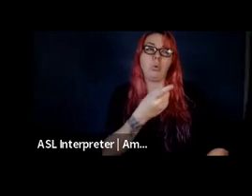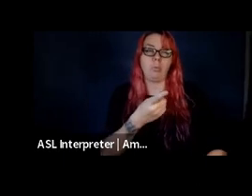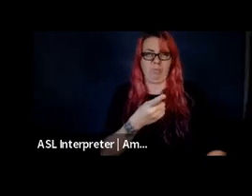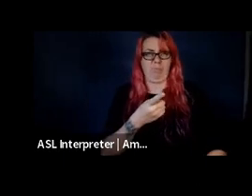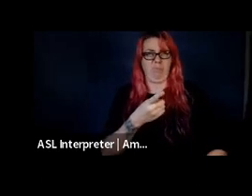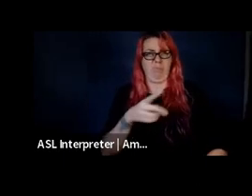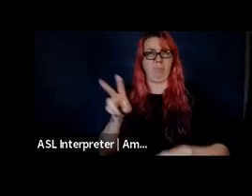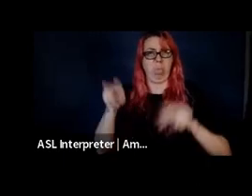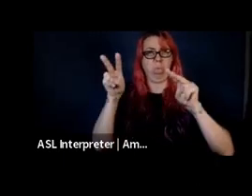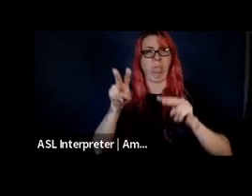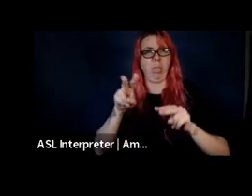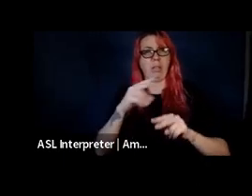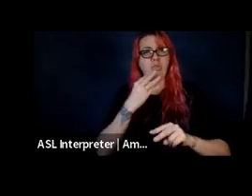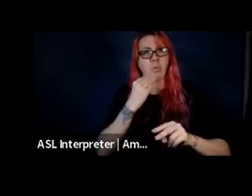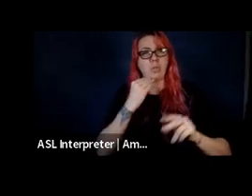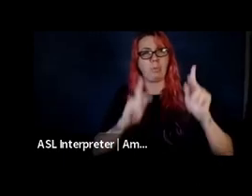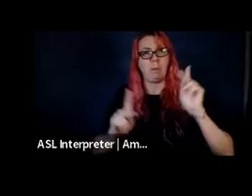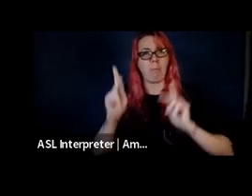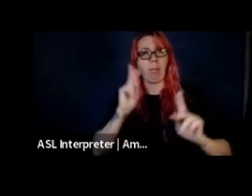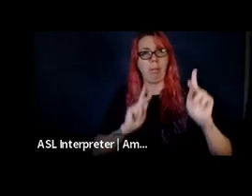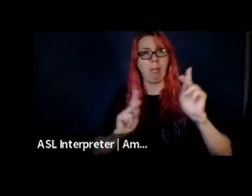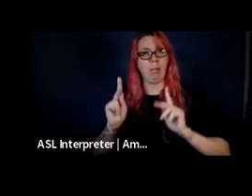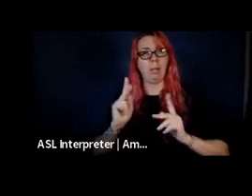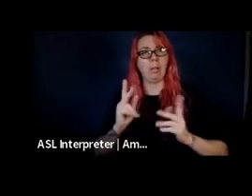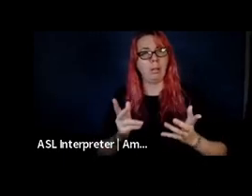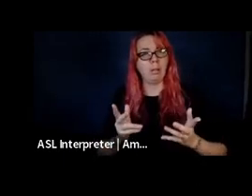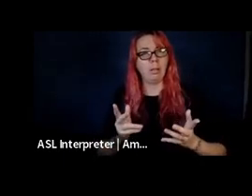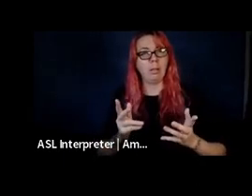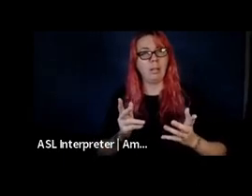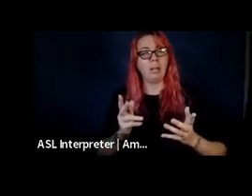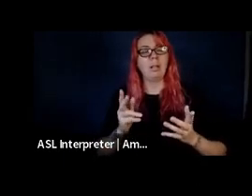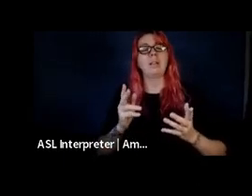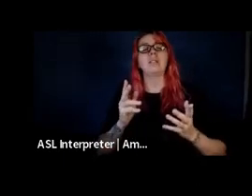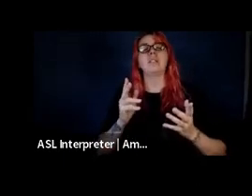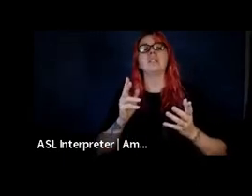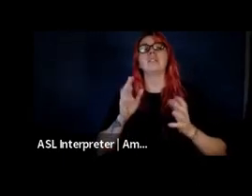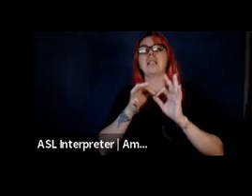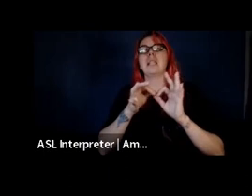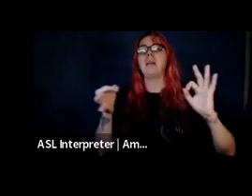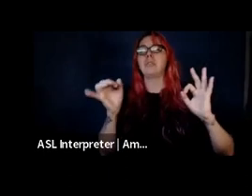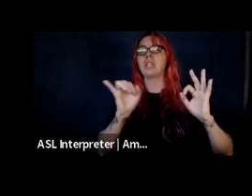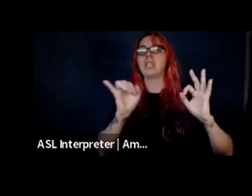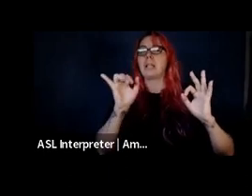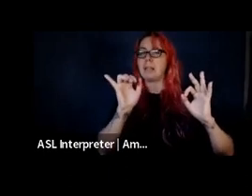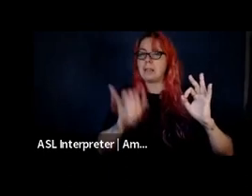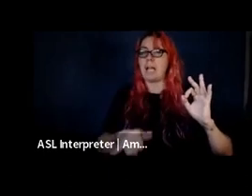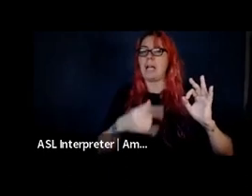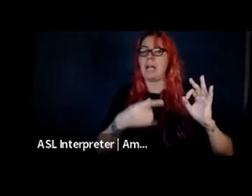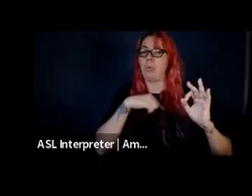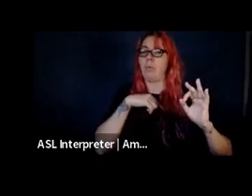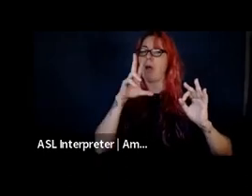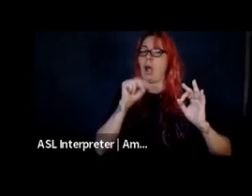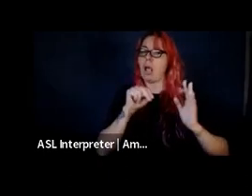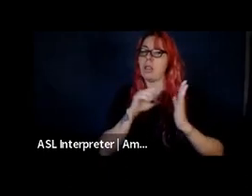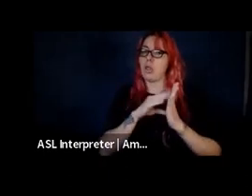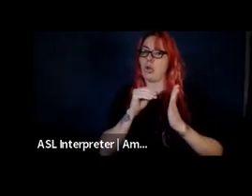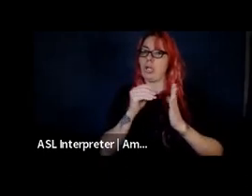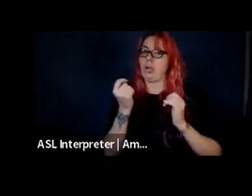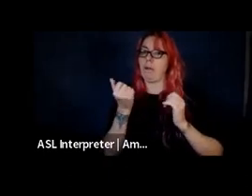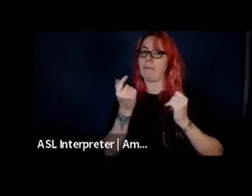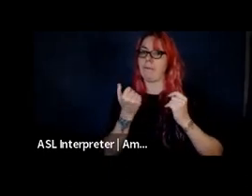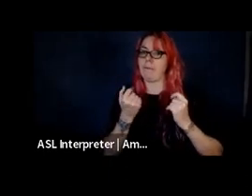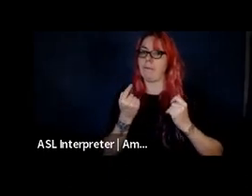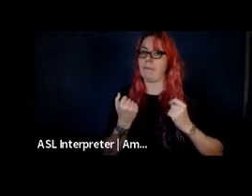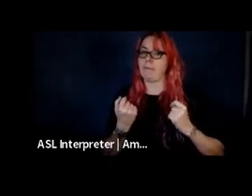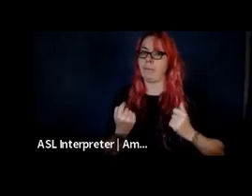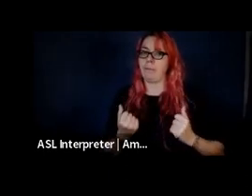getting feedback that language we use or ways that we're engaging, certainly. And so again, as you asked the question about coming back to the rehearsal hall, right, or